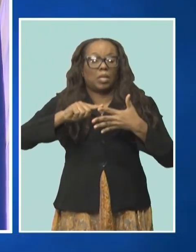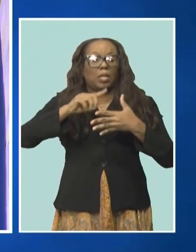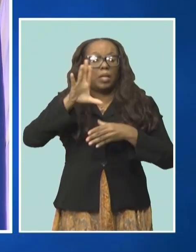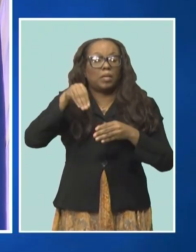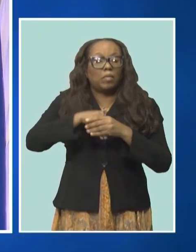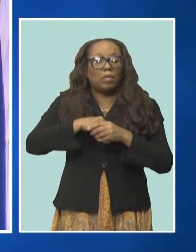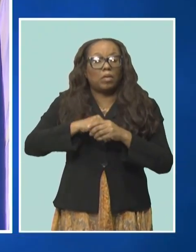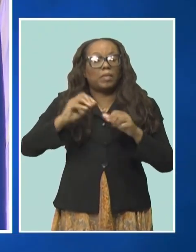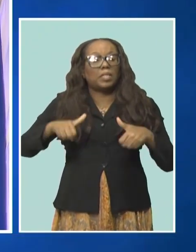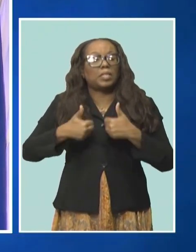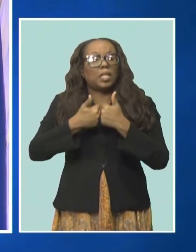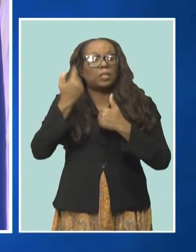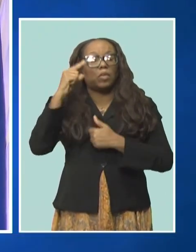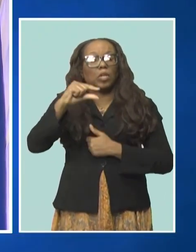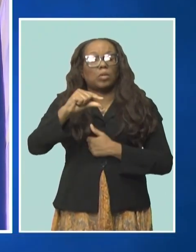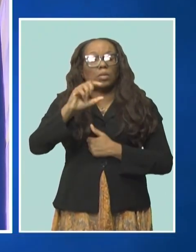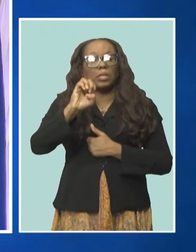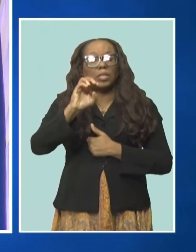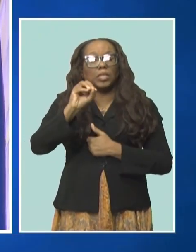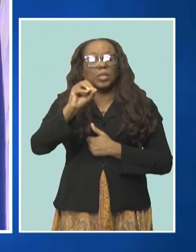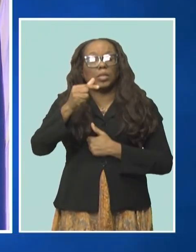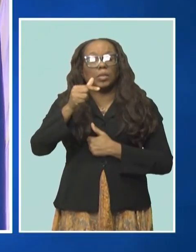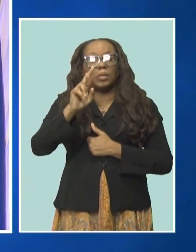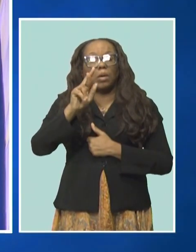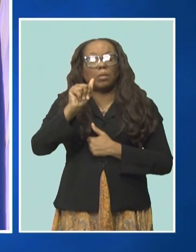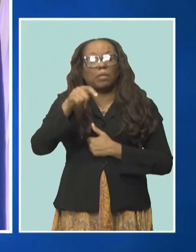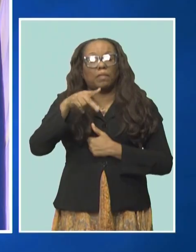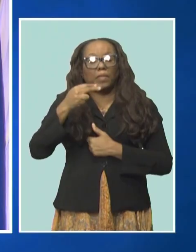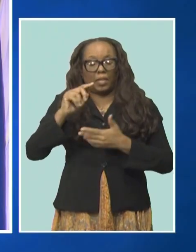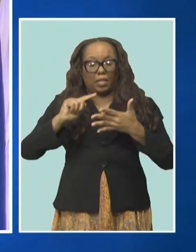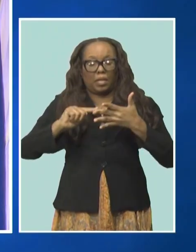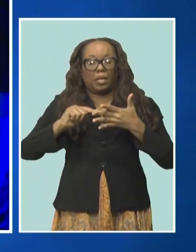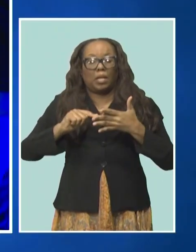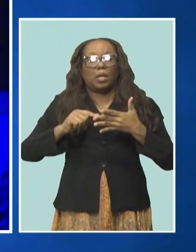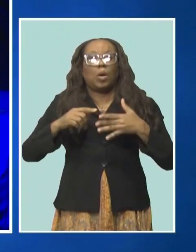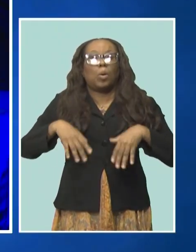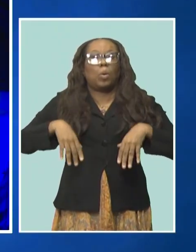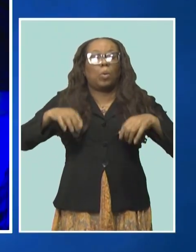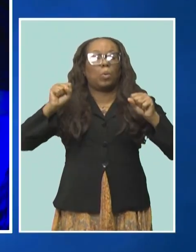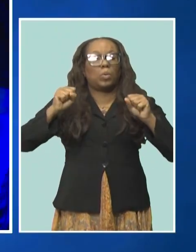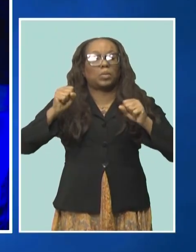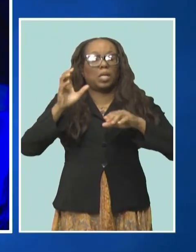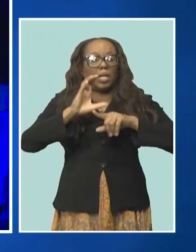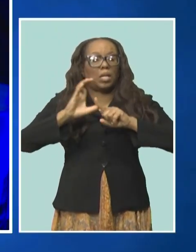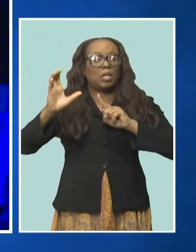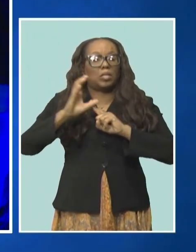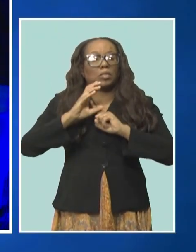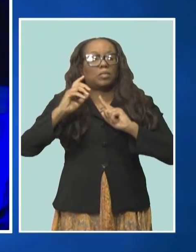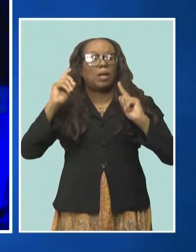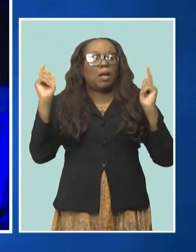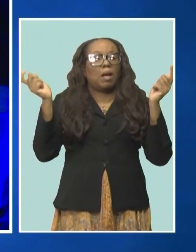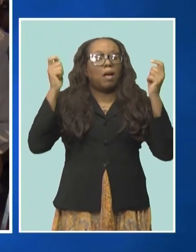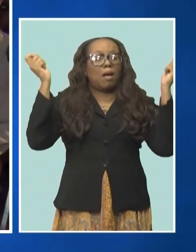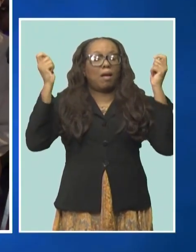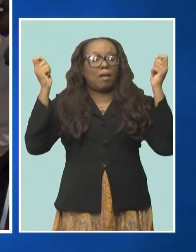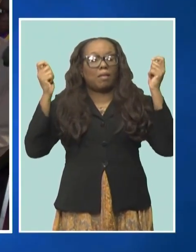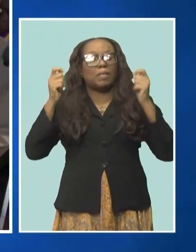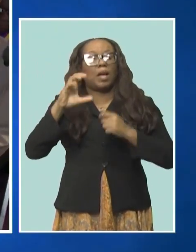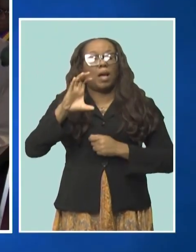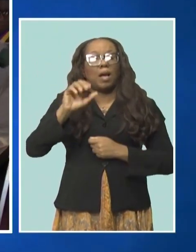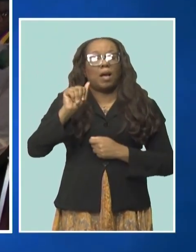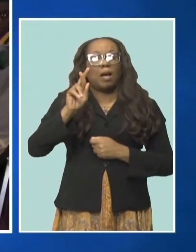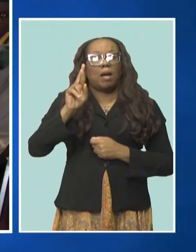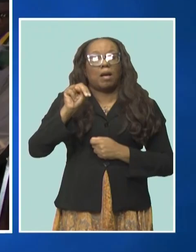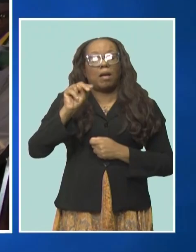on CARICOM member states, hosting a cultural carnival, which I'm hoping you guys would enjoy within your unit, where you would showcase